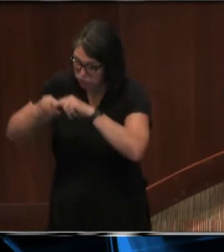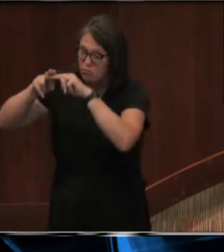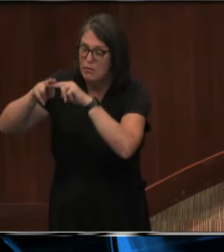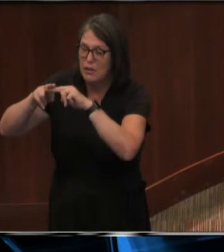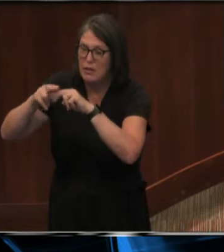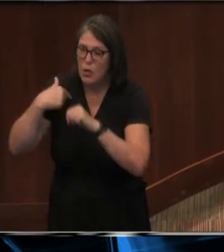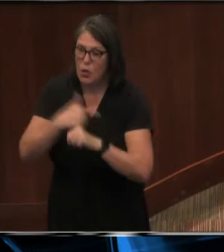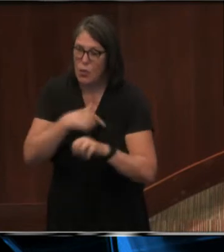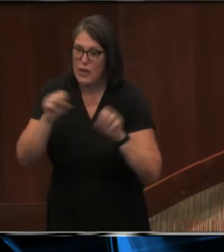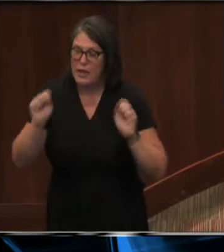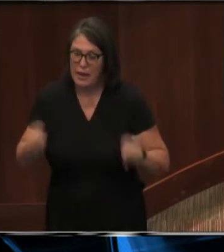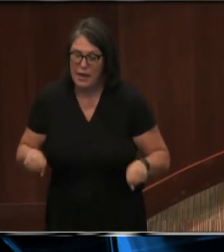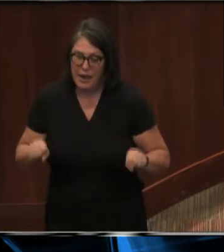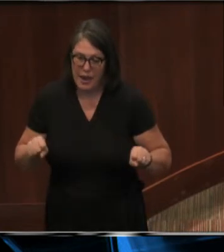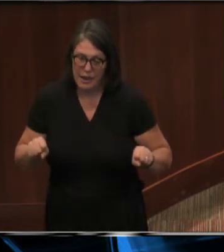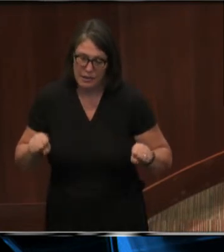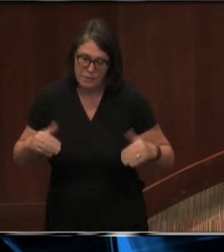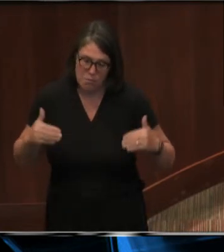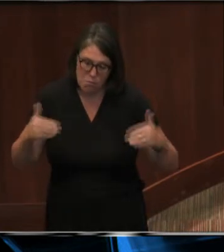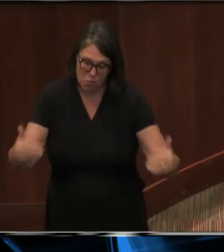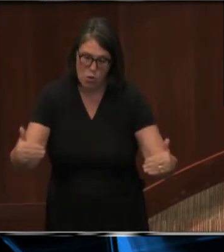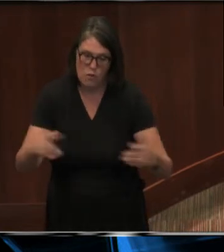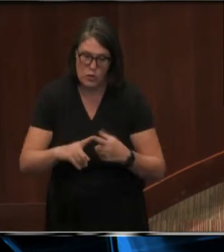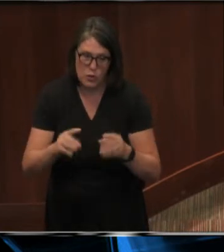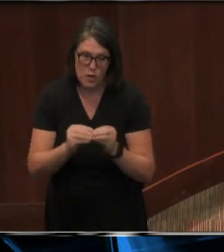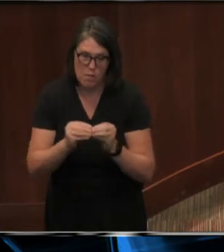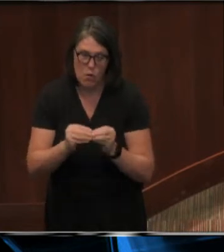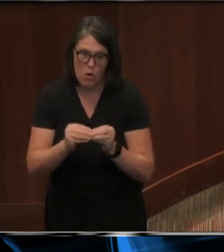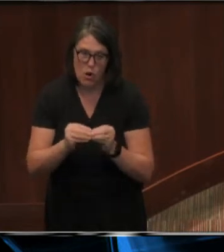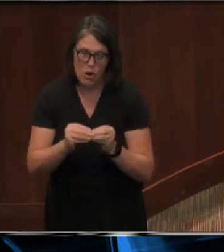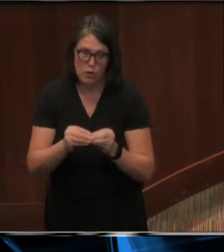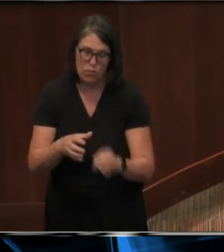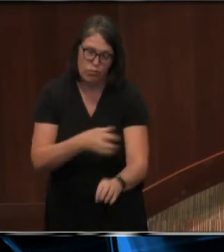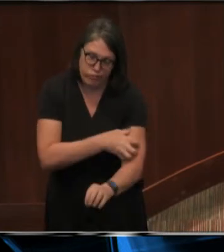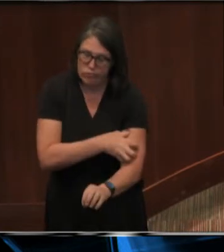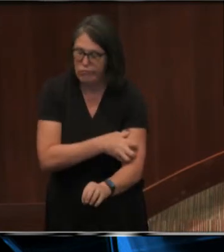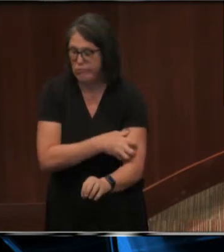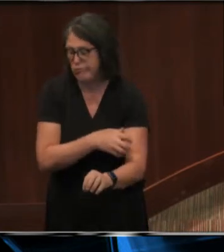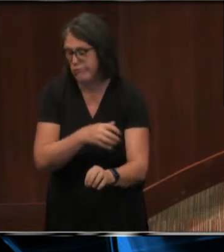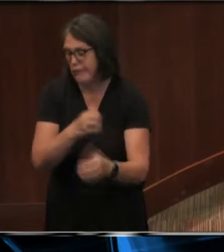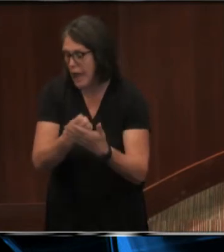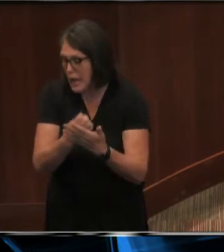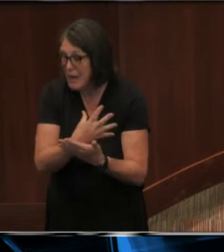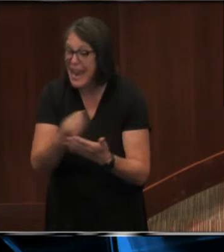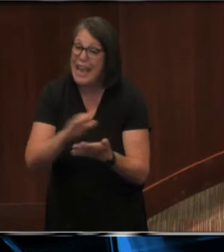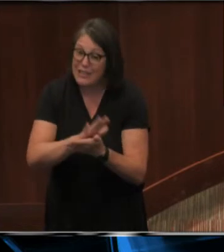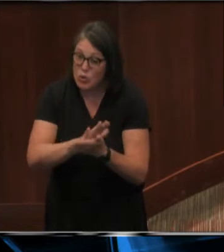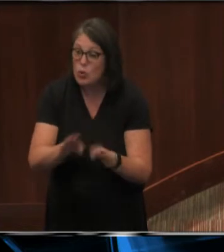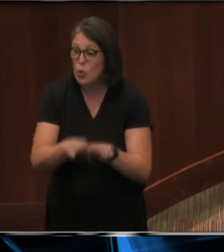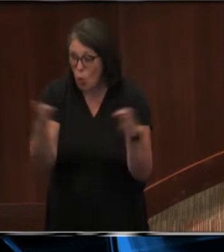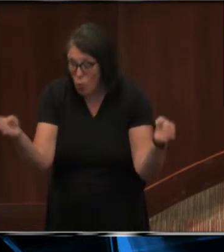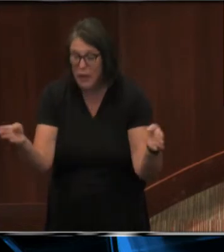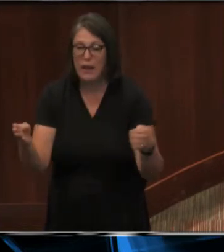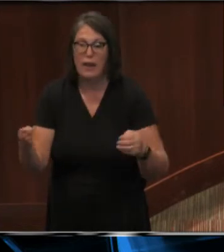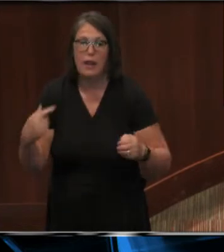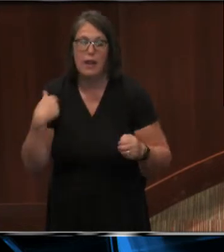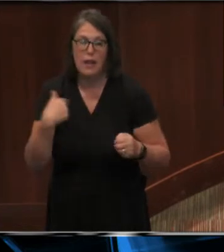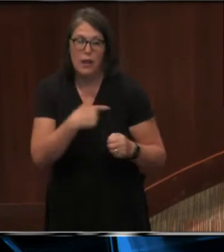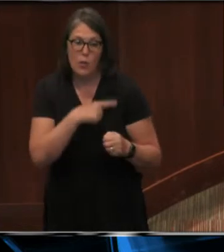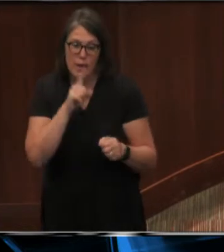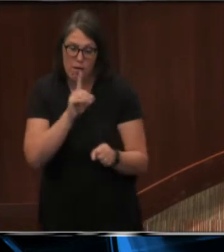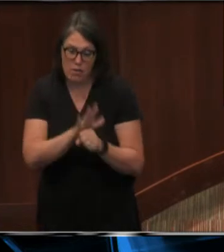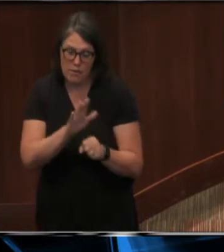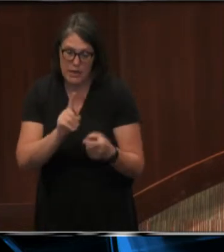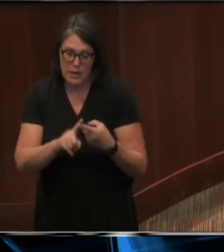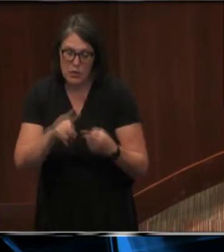we can move to a more robust economy and getting our schools open. And we are committed to the